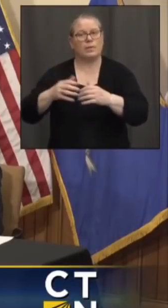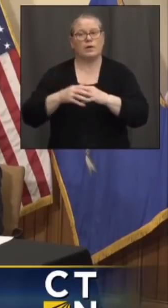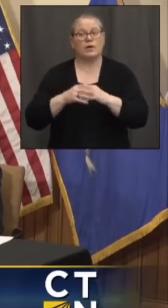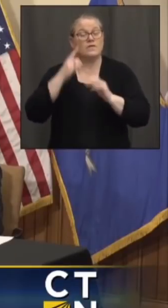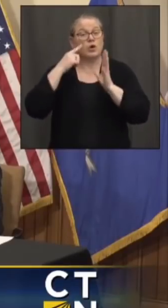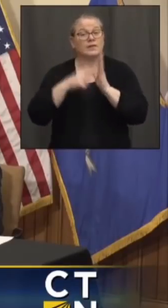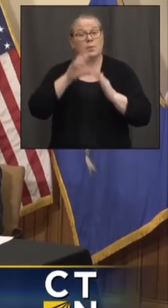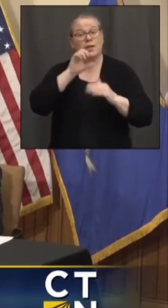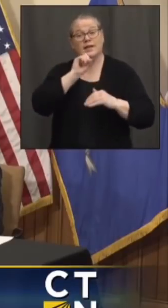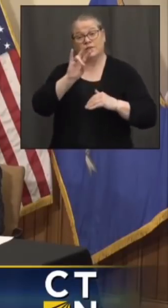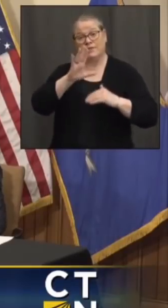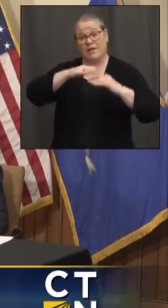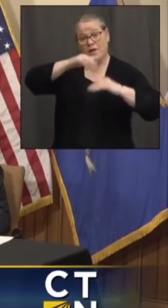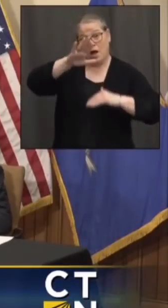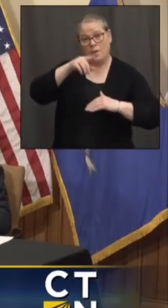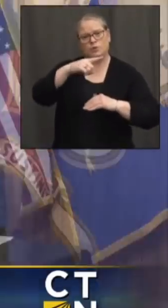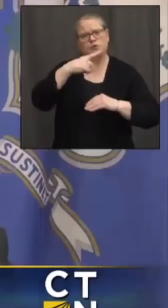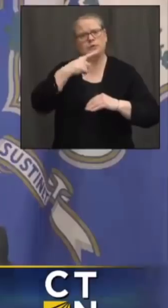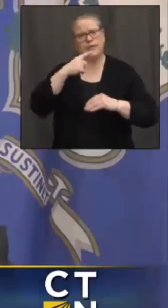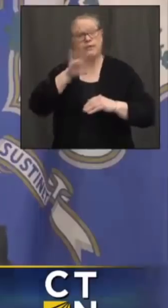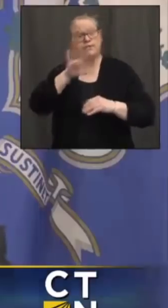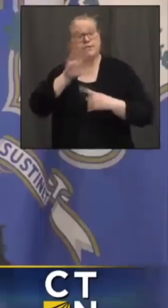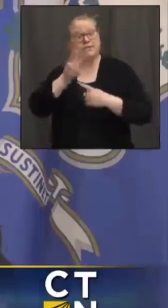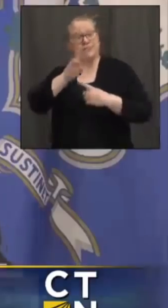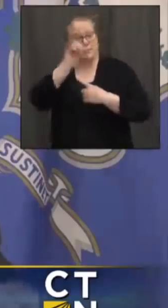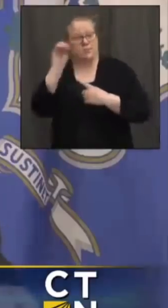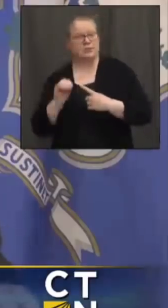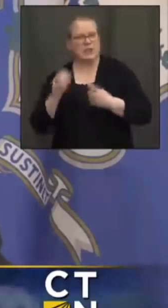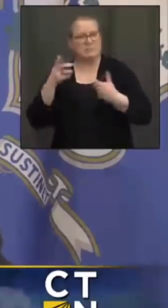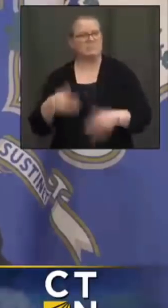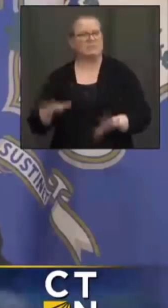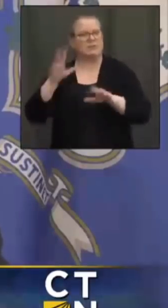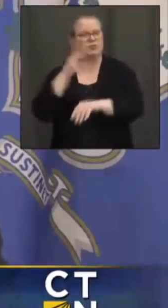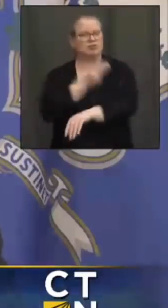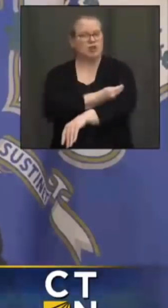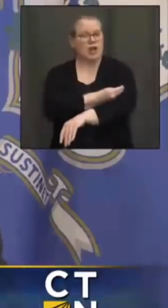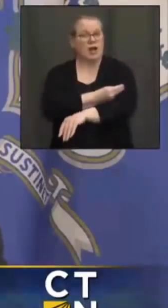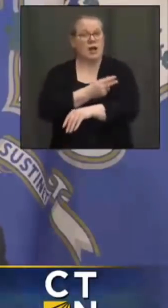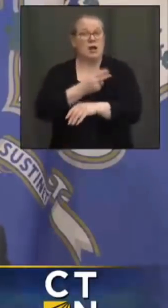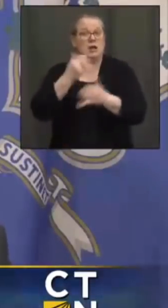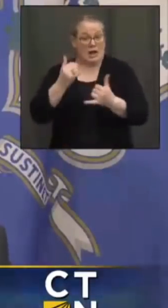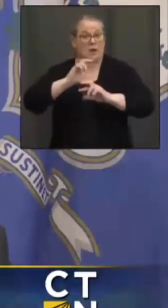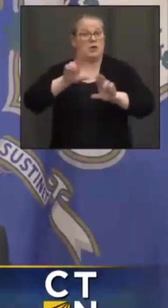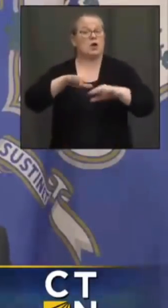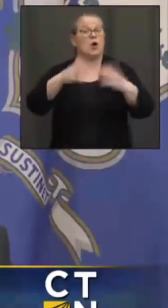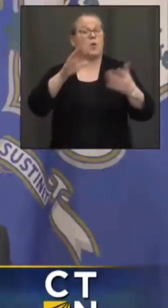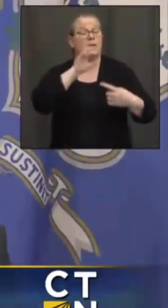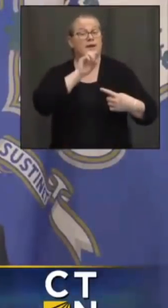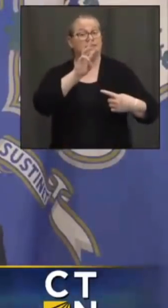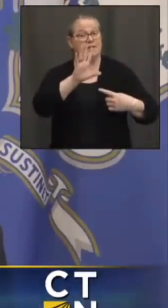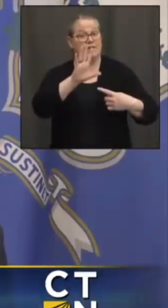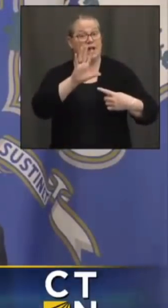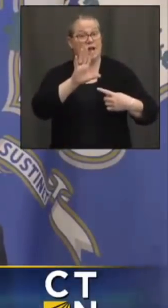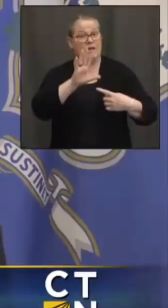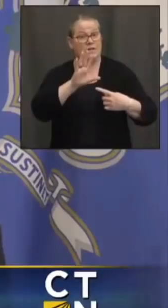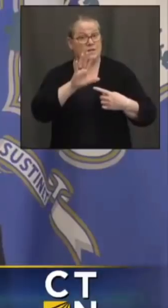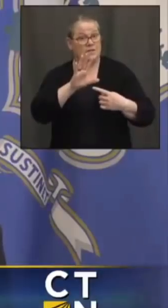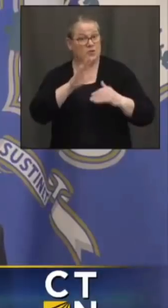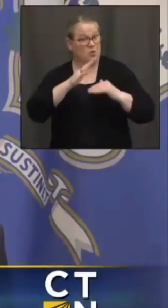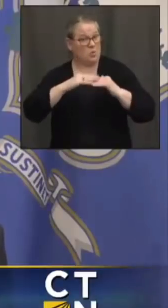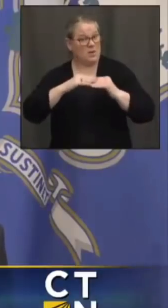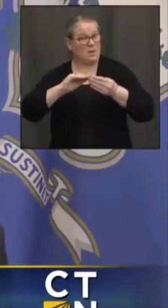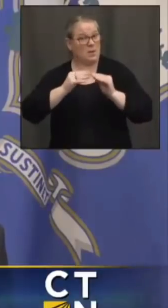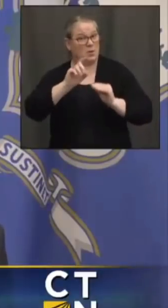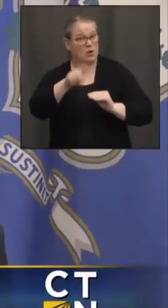right now. I don't think it's so much a numerical minimum, but we want to make sure we're putting